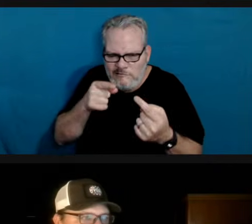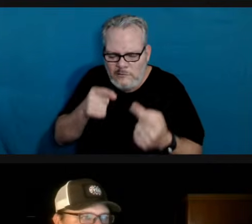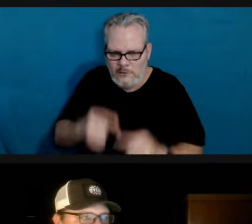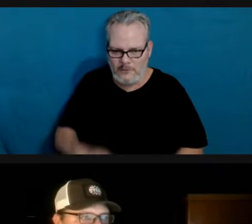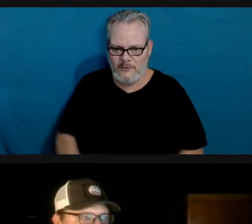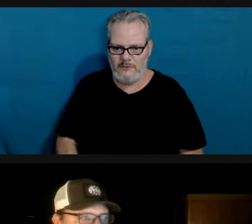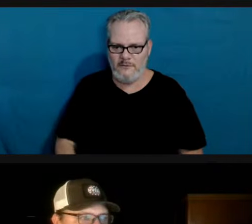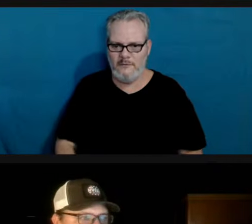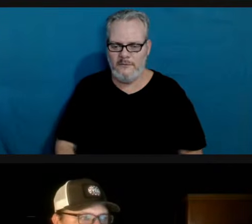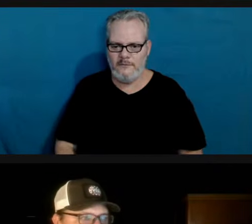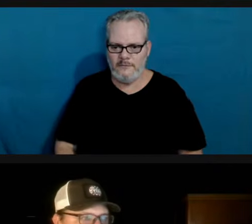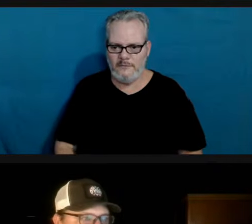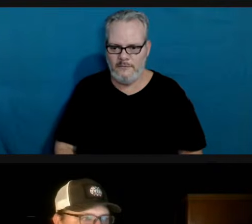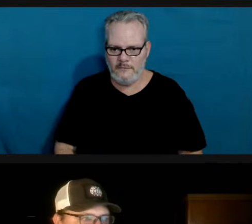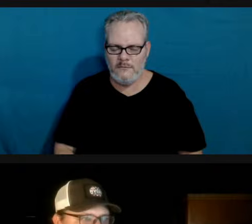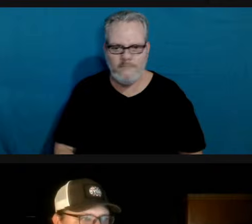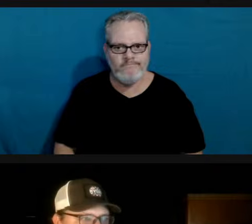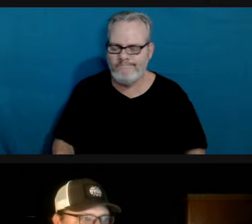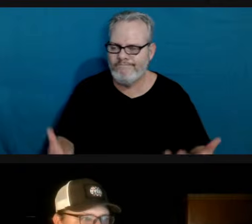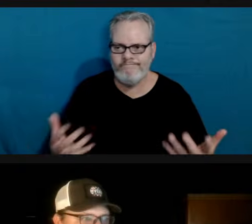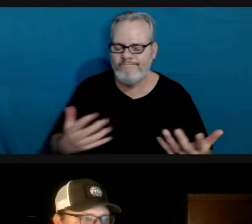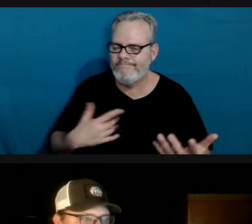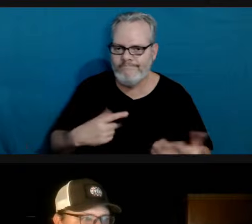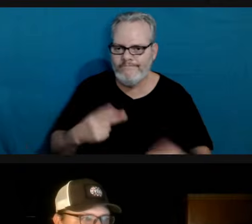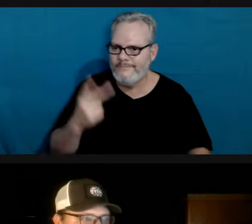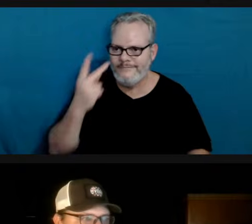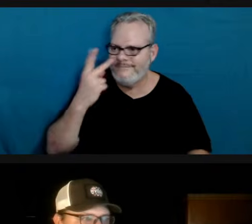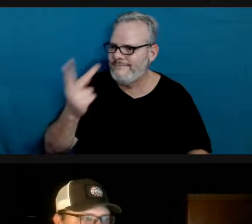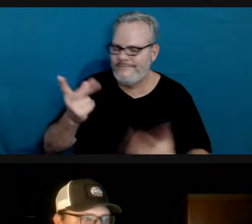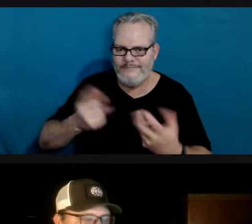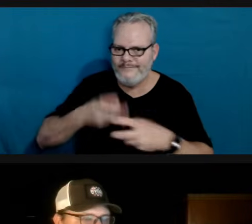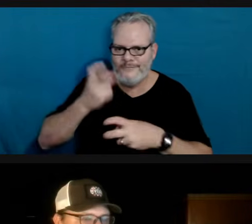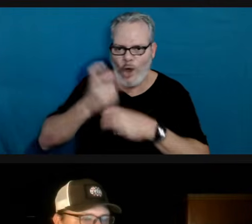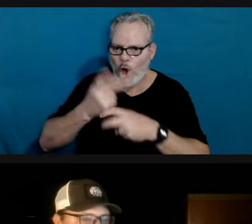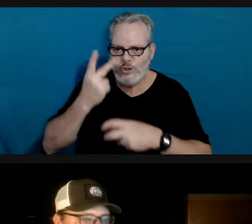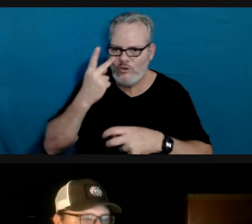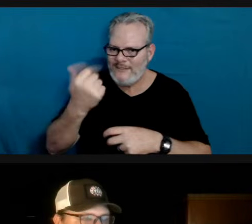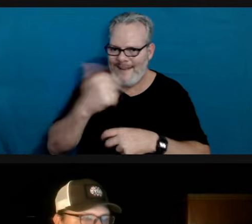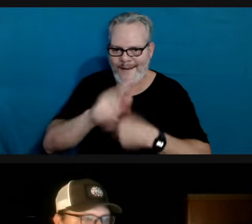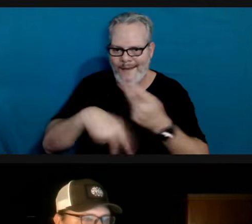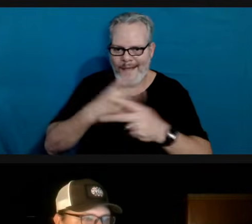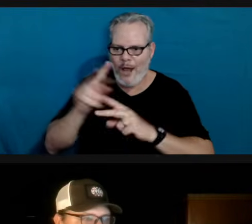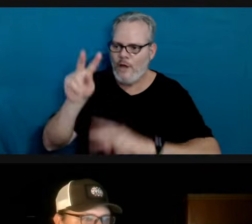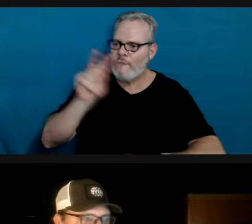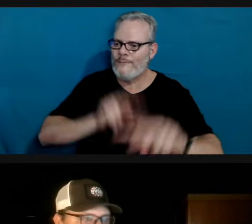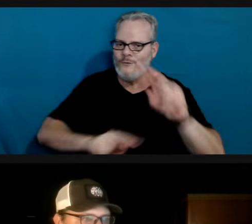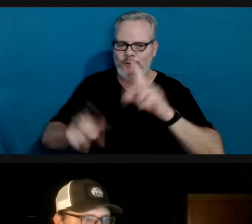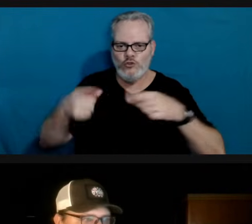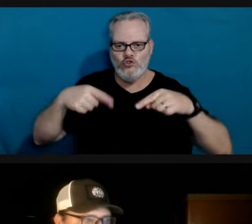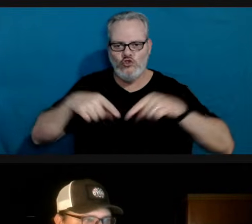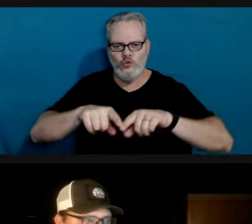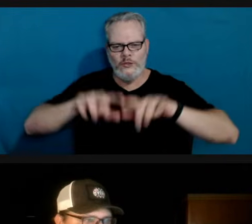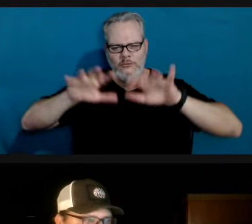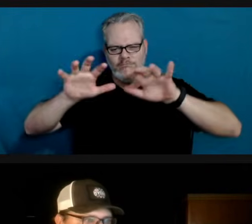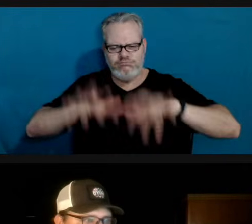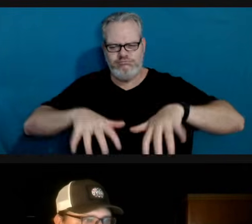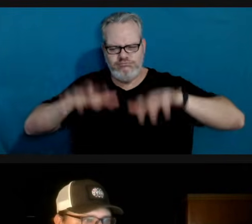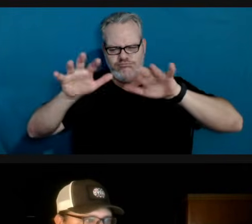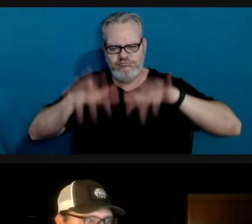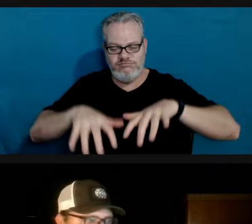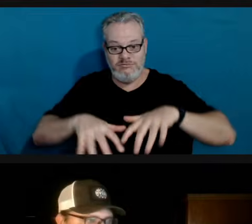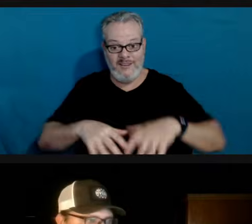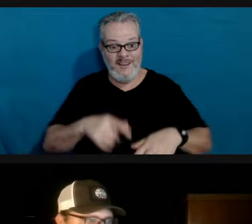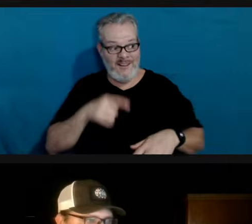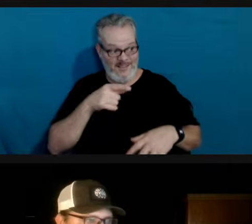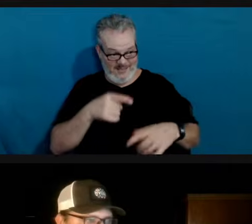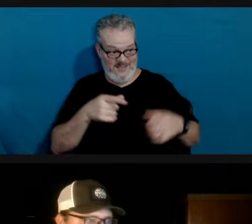Yeah, just really hard to get any observations during these heavy rain times. And it was like this in 2018 as well.